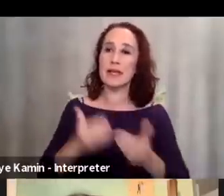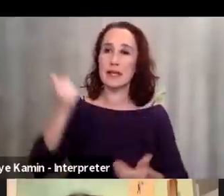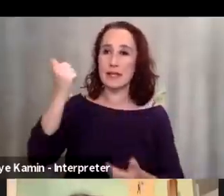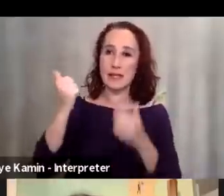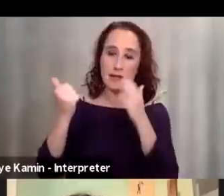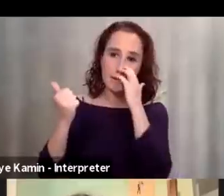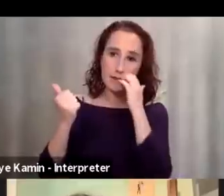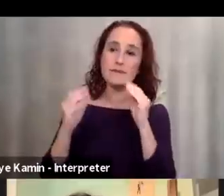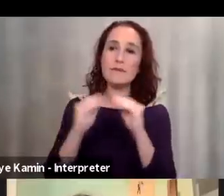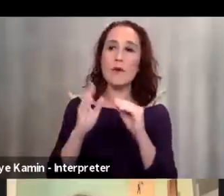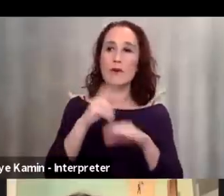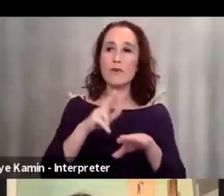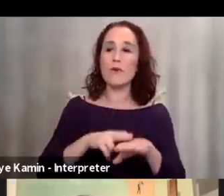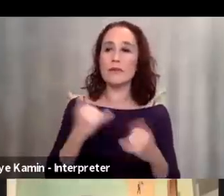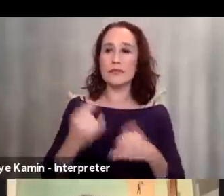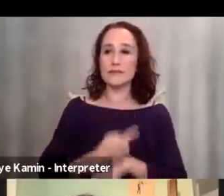more the norm today.